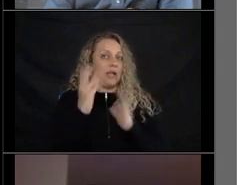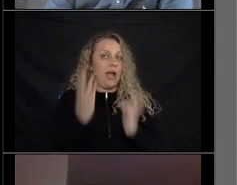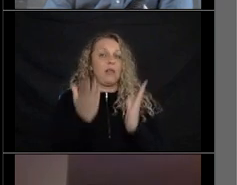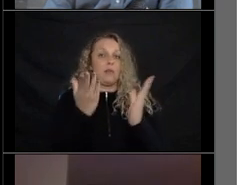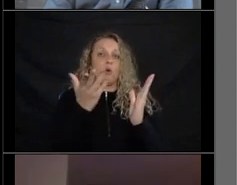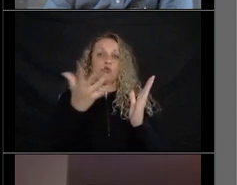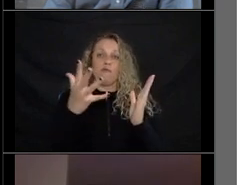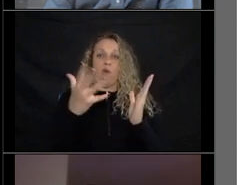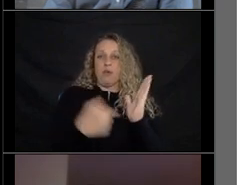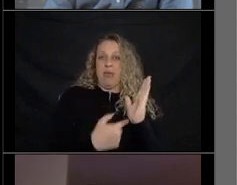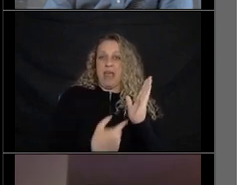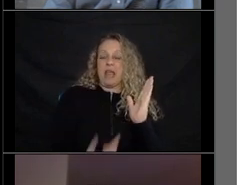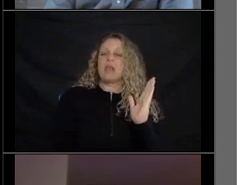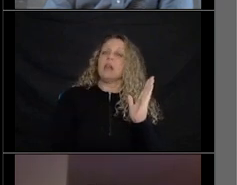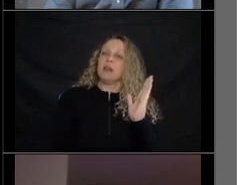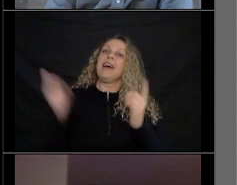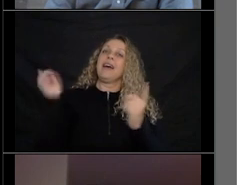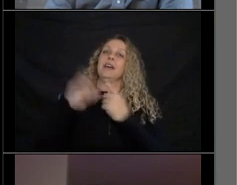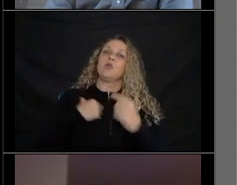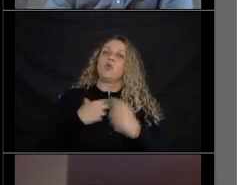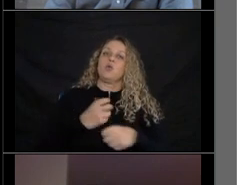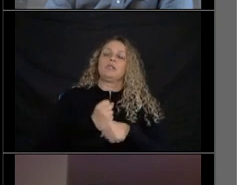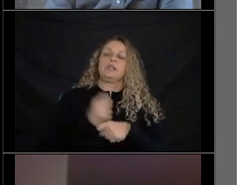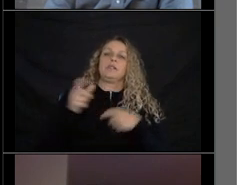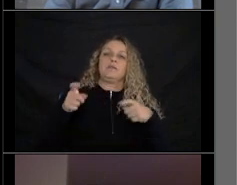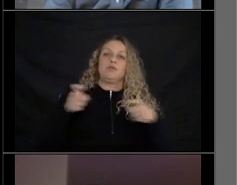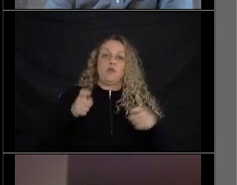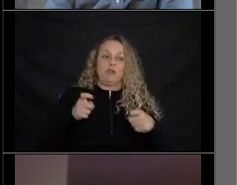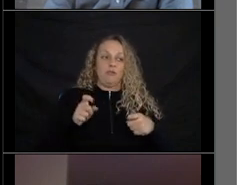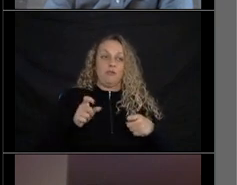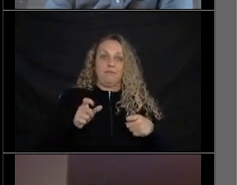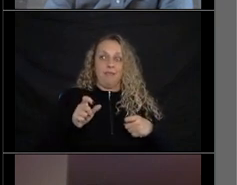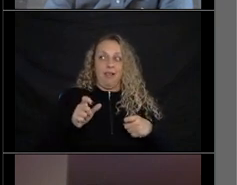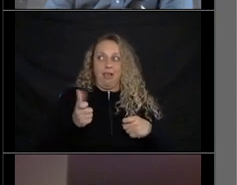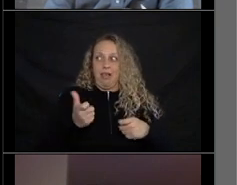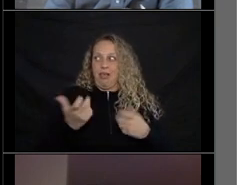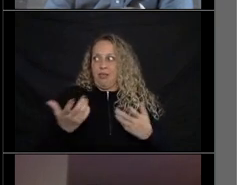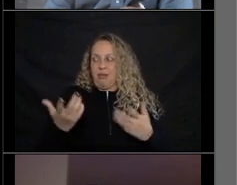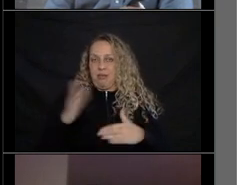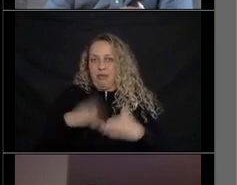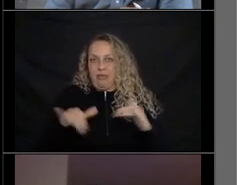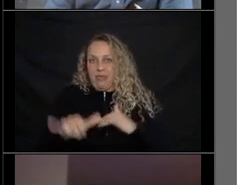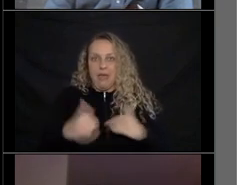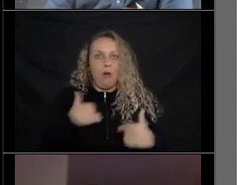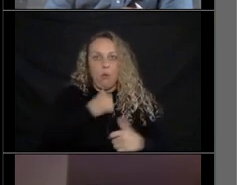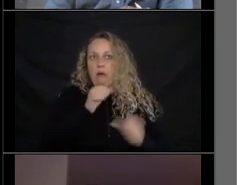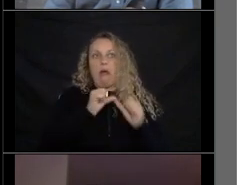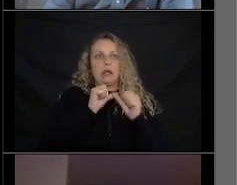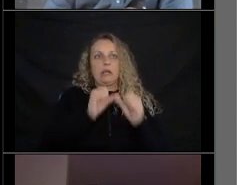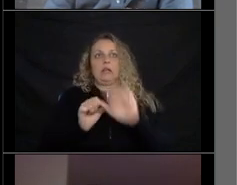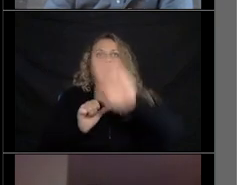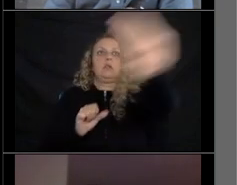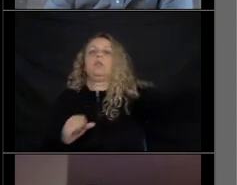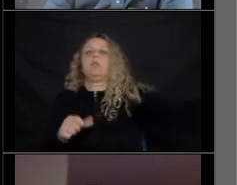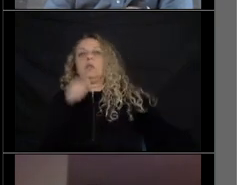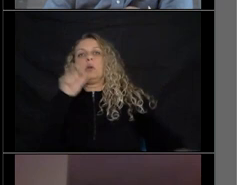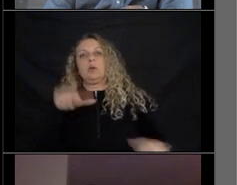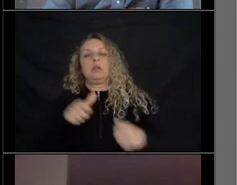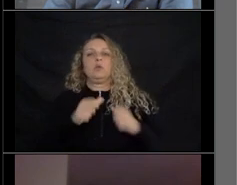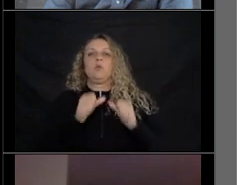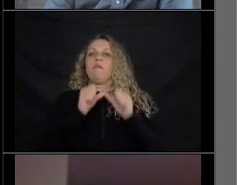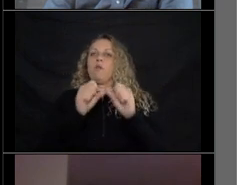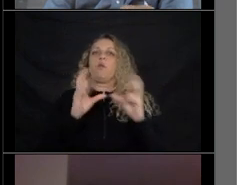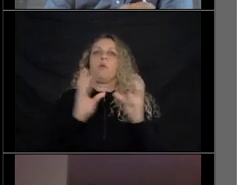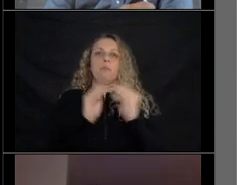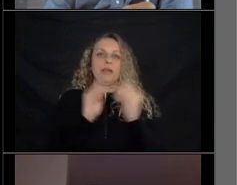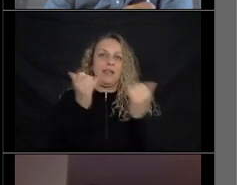you've made. Until we receive direction otherwise, we will not continue. You know, there's no need to have any further meetings